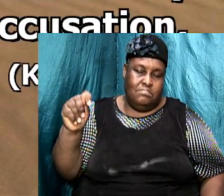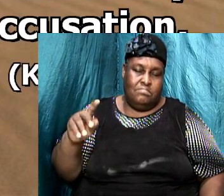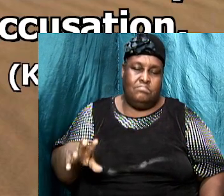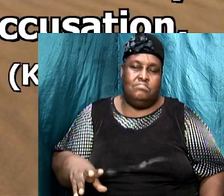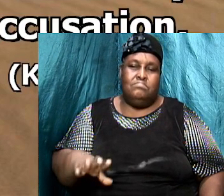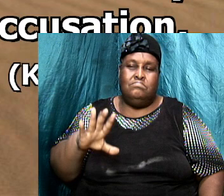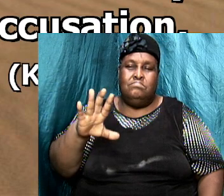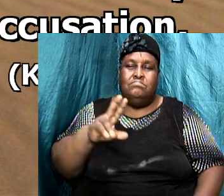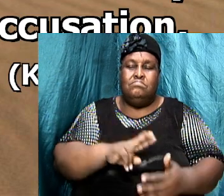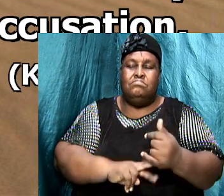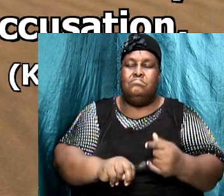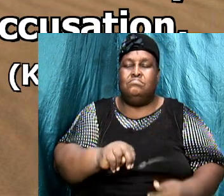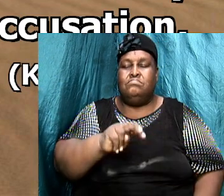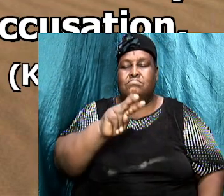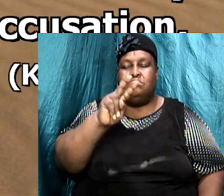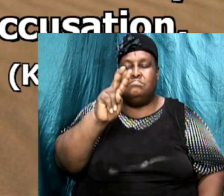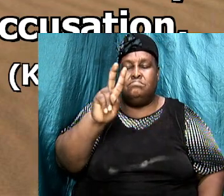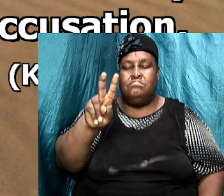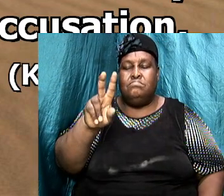23 and